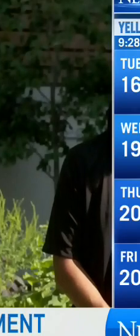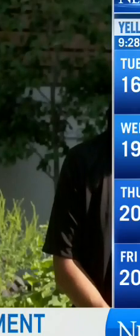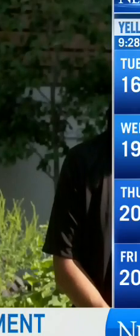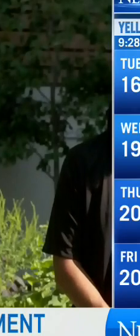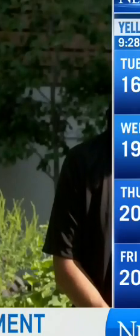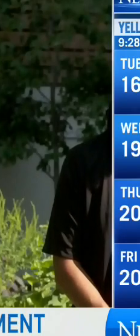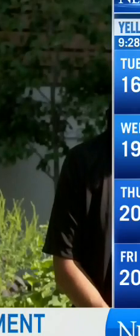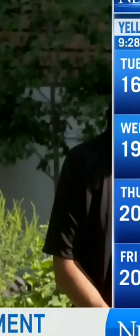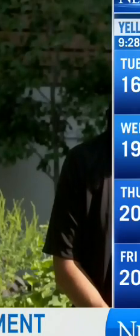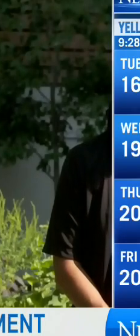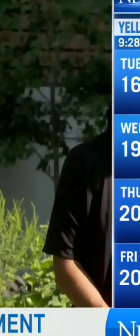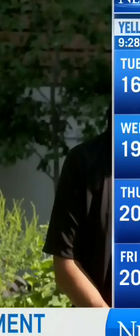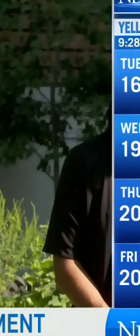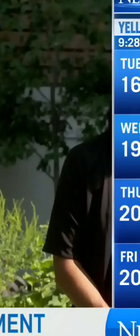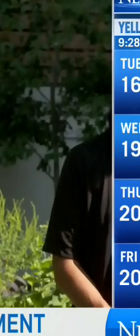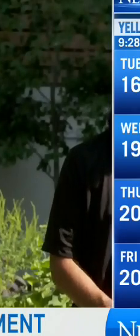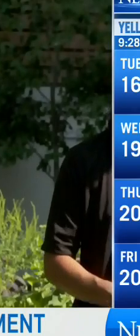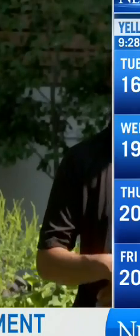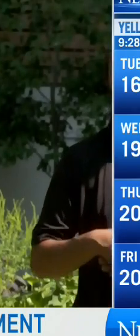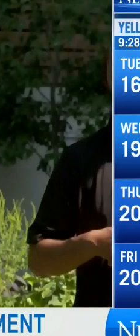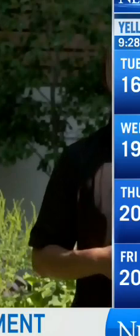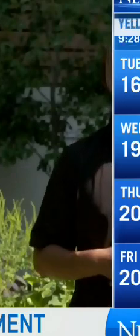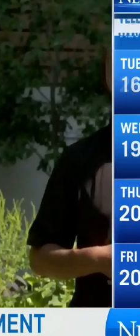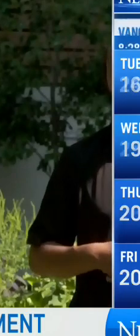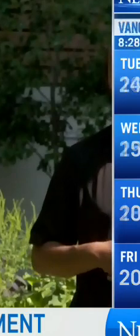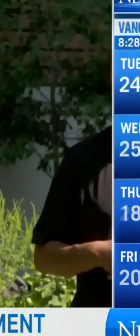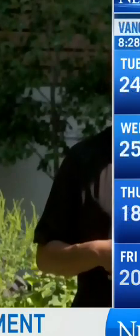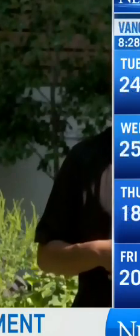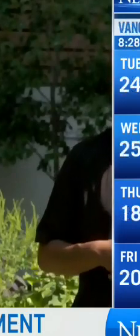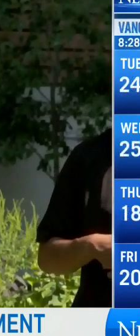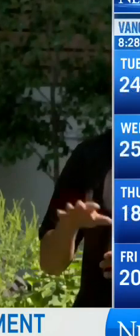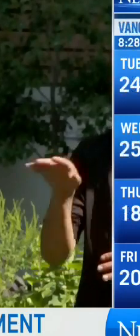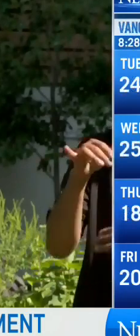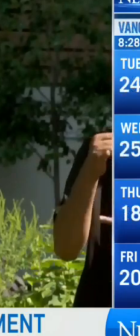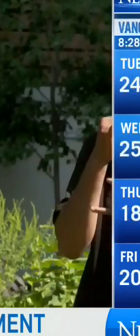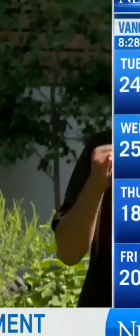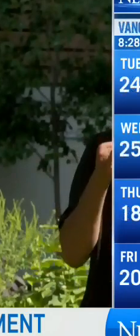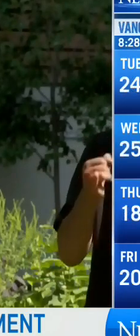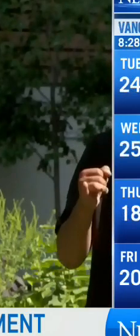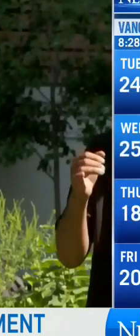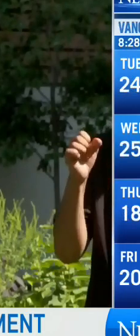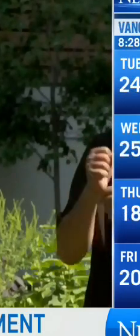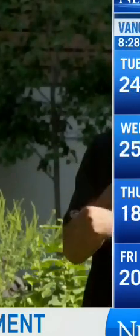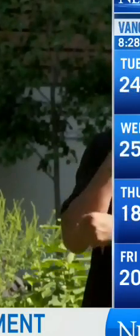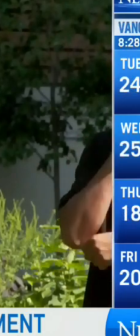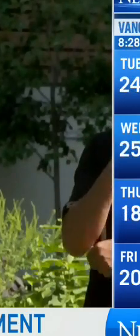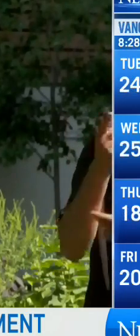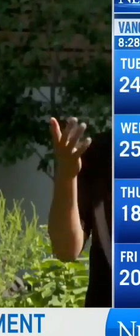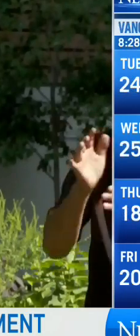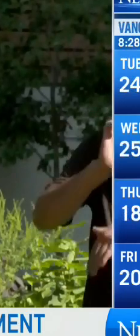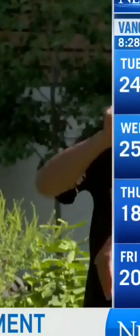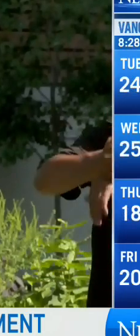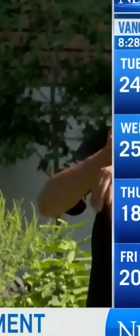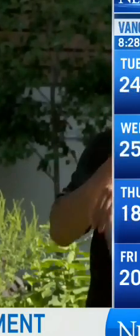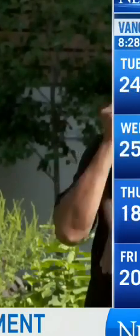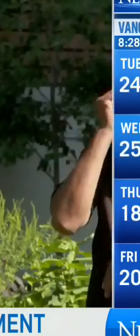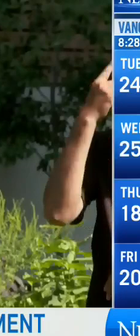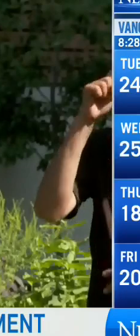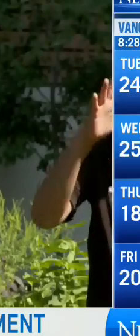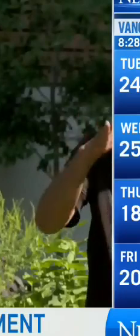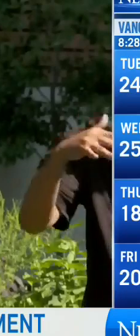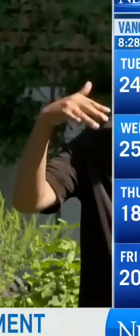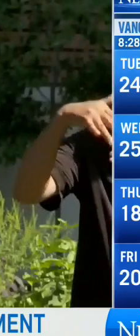to attack this crisis as soon as possible. Finally, ensuring access to housing for Indigenous peoples.